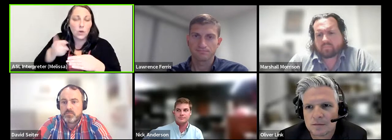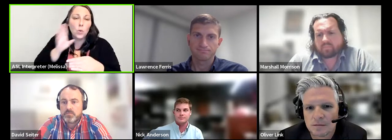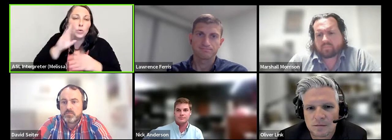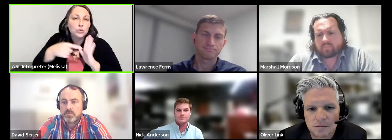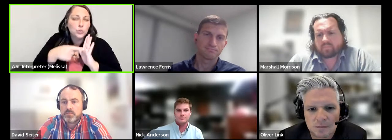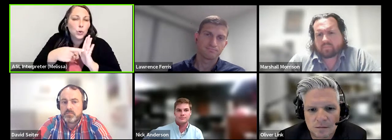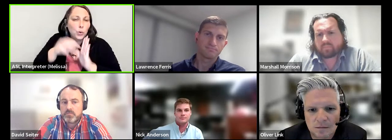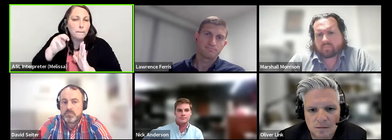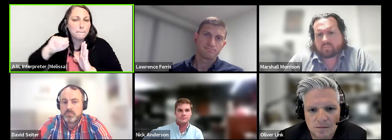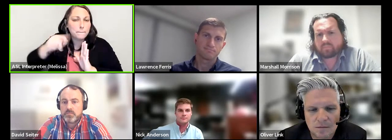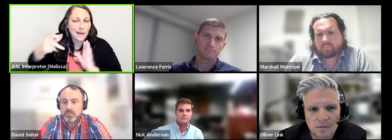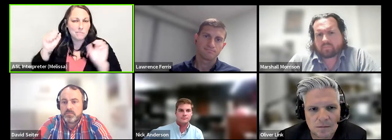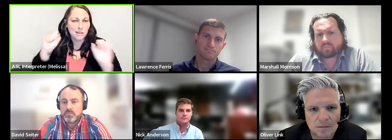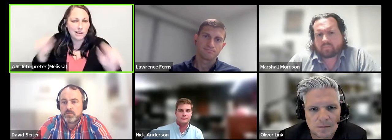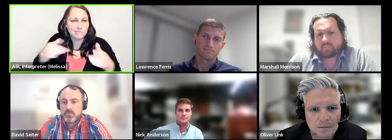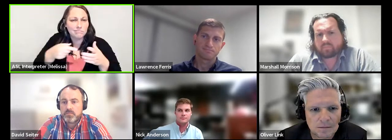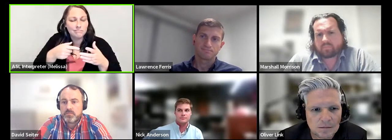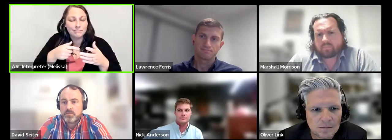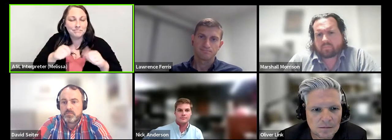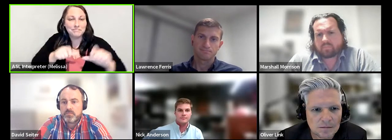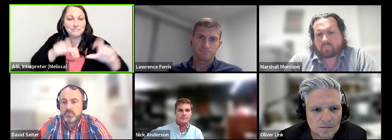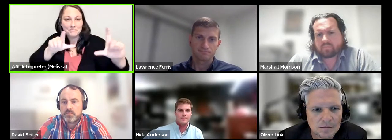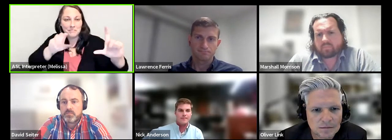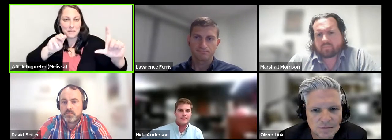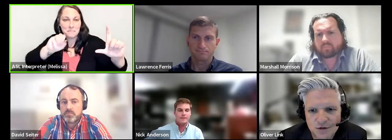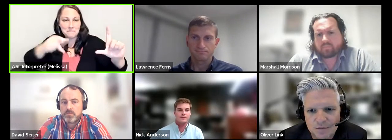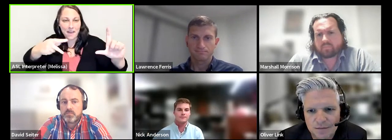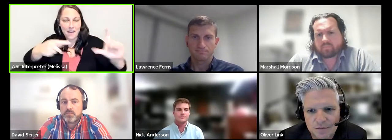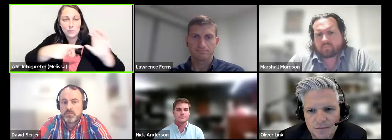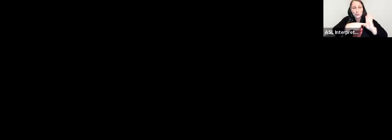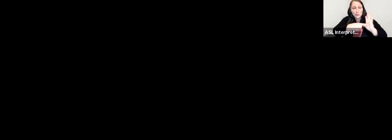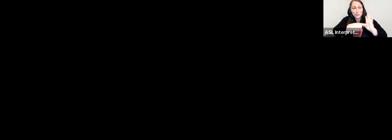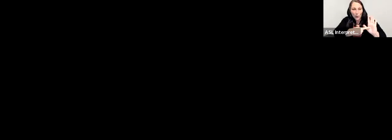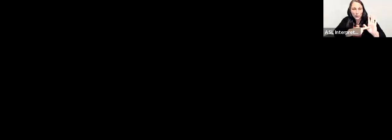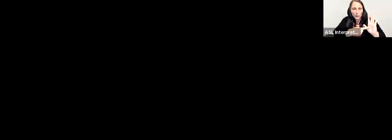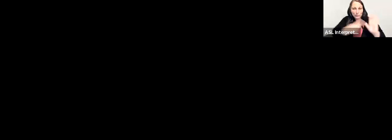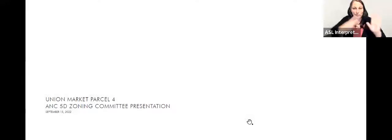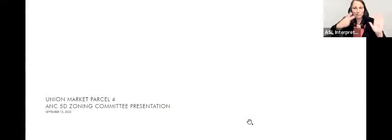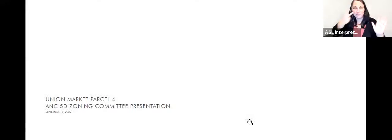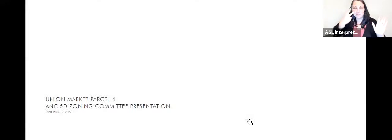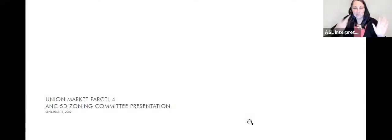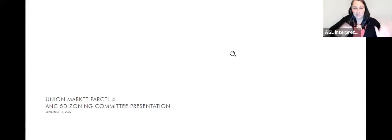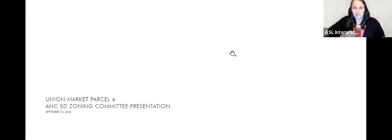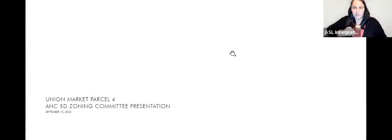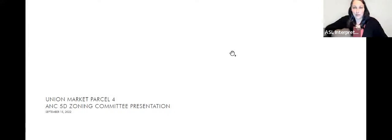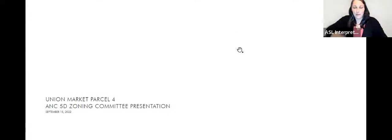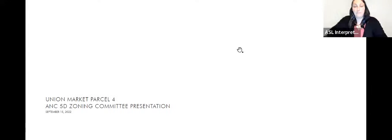go ahead and bring up a map while I'm chatting, Oliver, if you wouldn't mind. Sure.